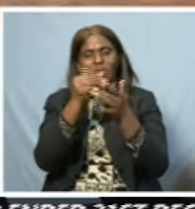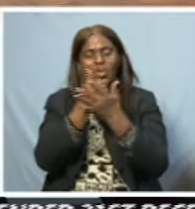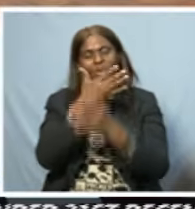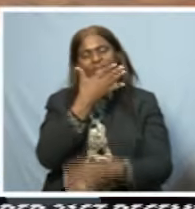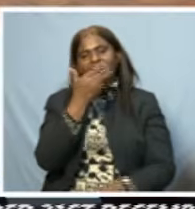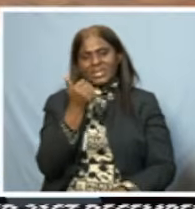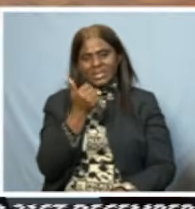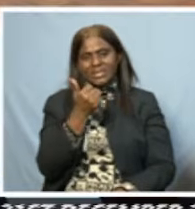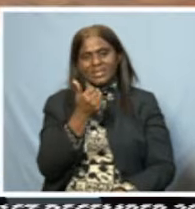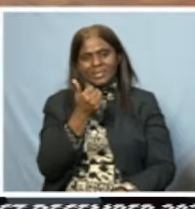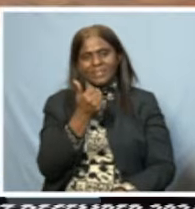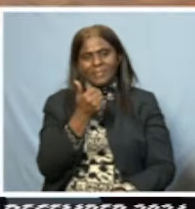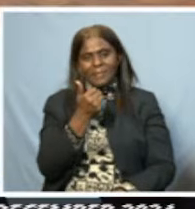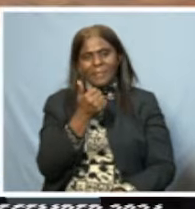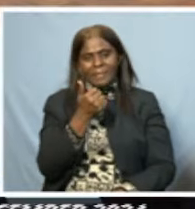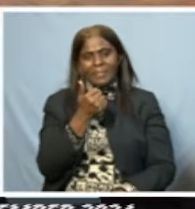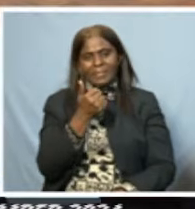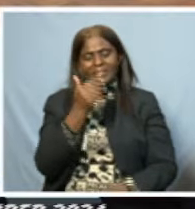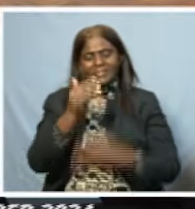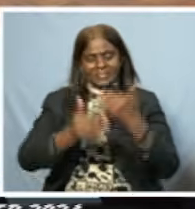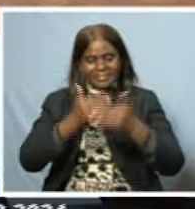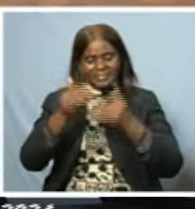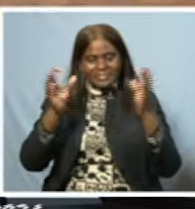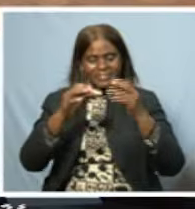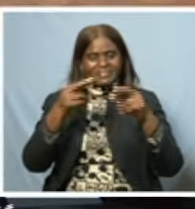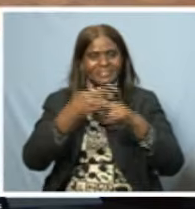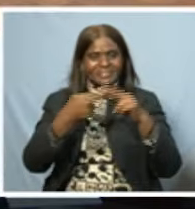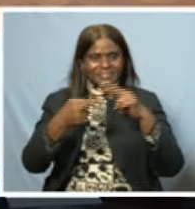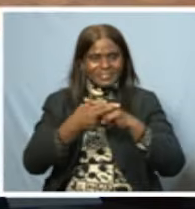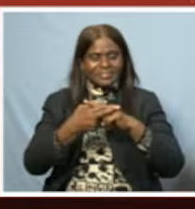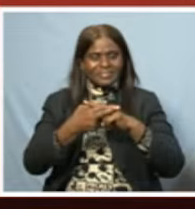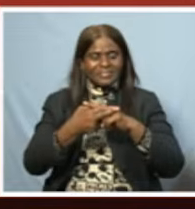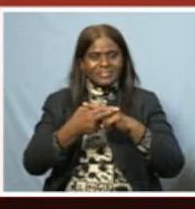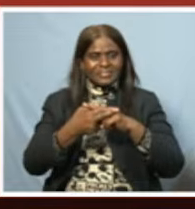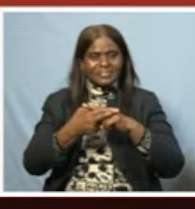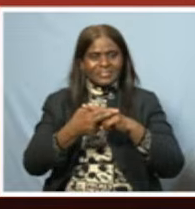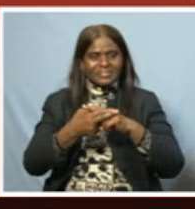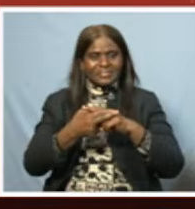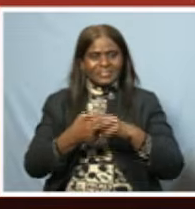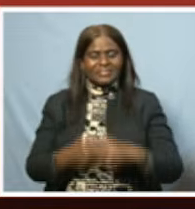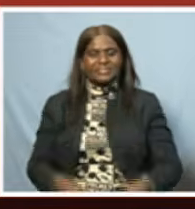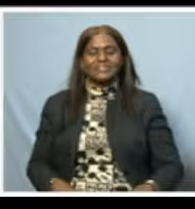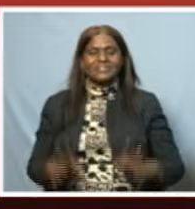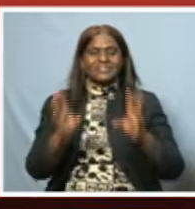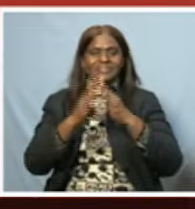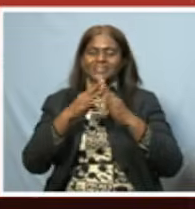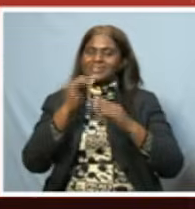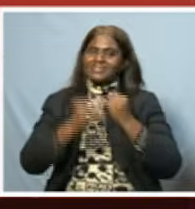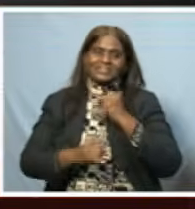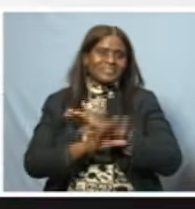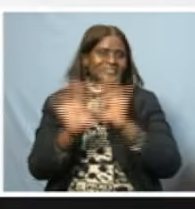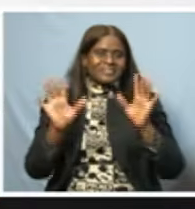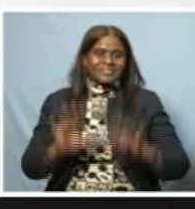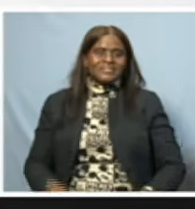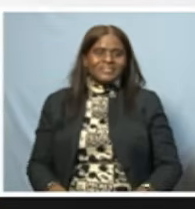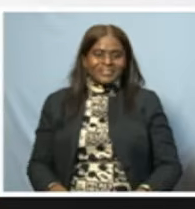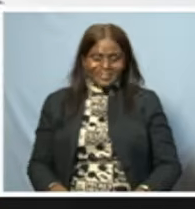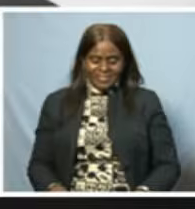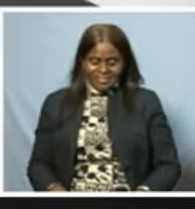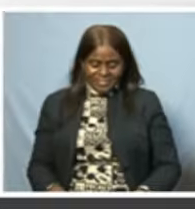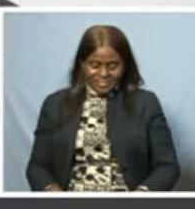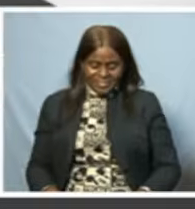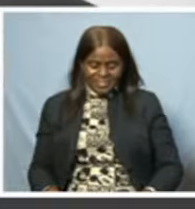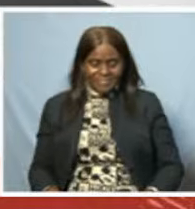best. To the next committee room. The meeting has come to an end.